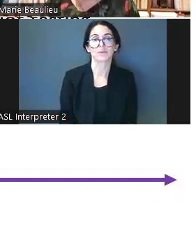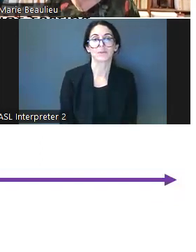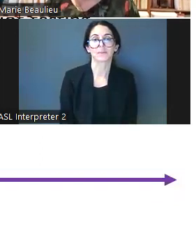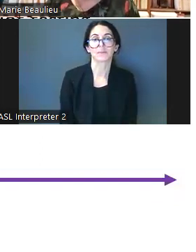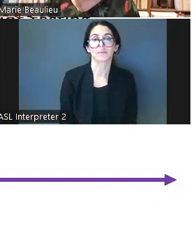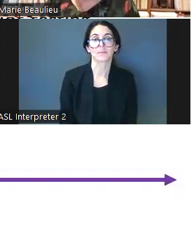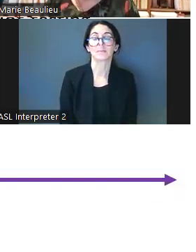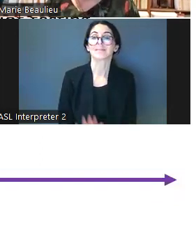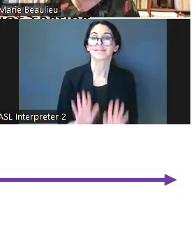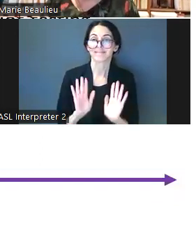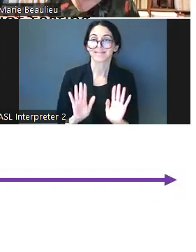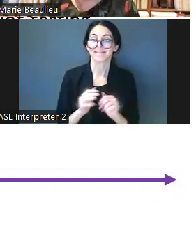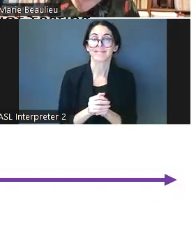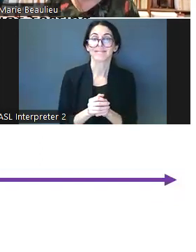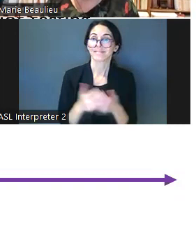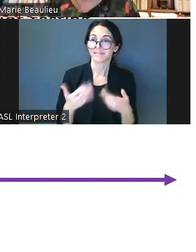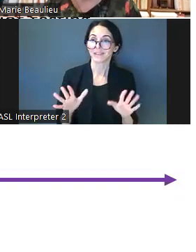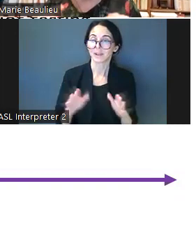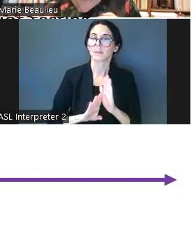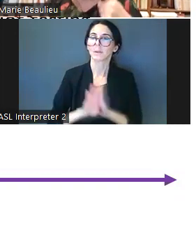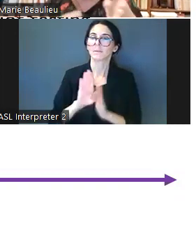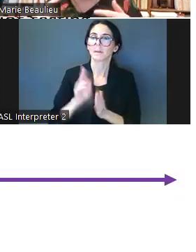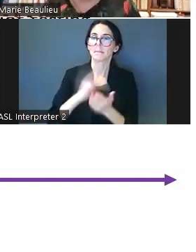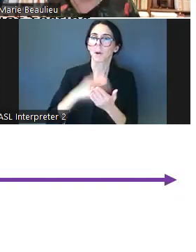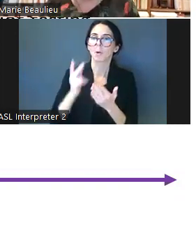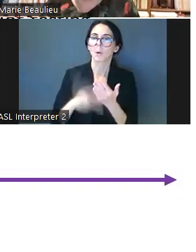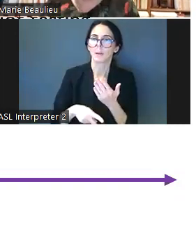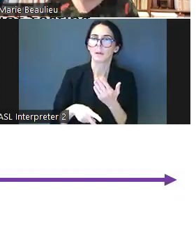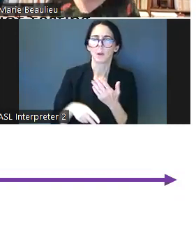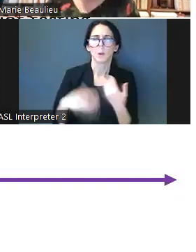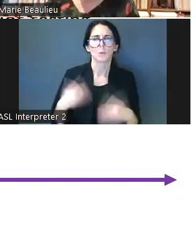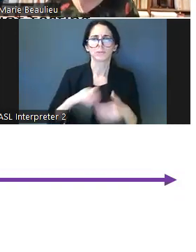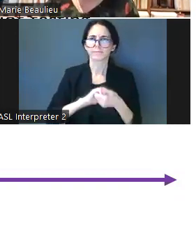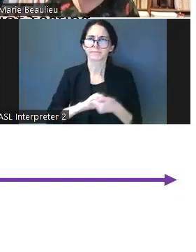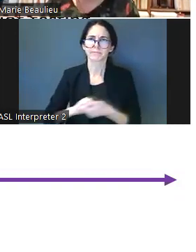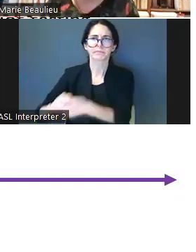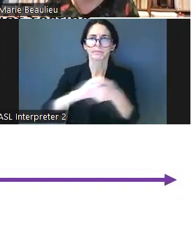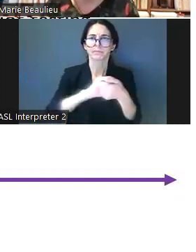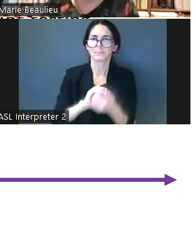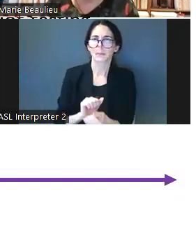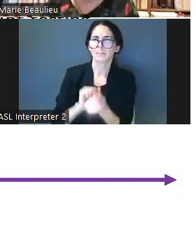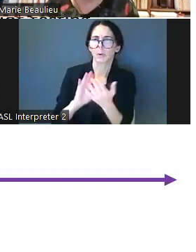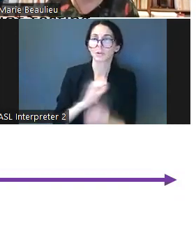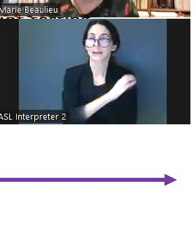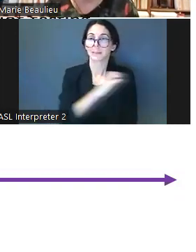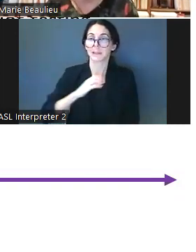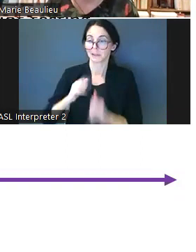then we developed a program, and this was a real collaborative approach. And we had different committees to develop the program, but one of